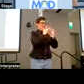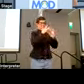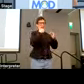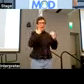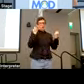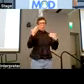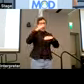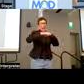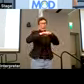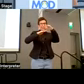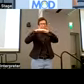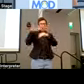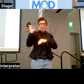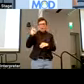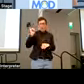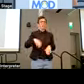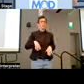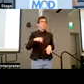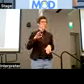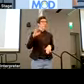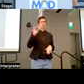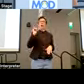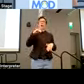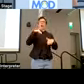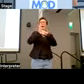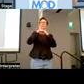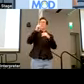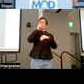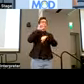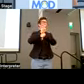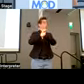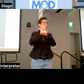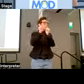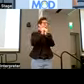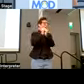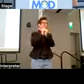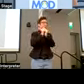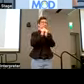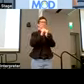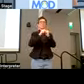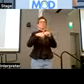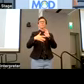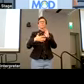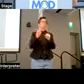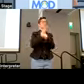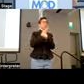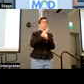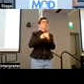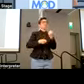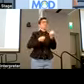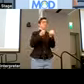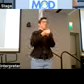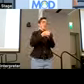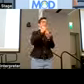also the access needed for individuals that work with assistive technology. So